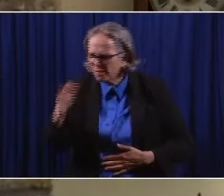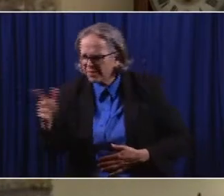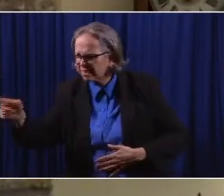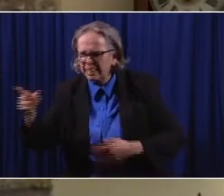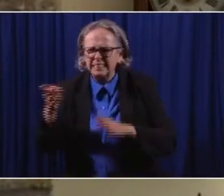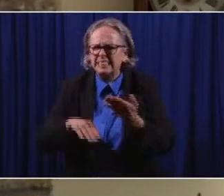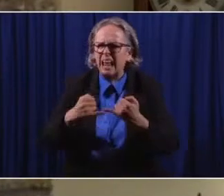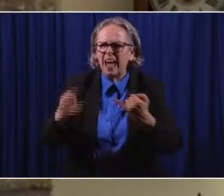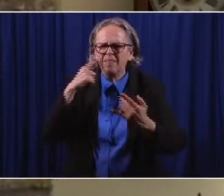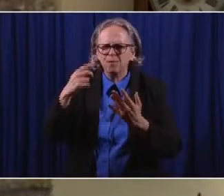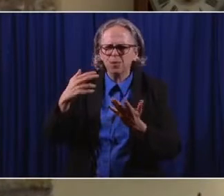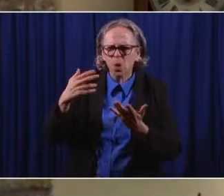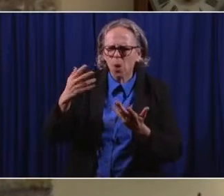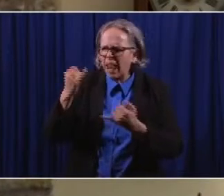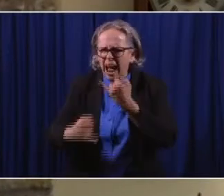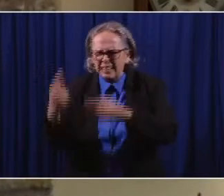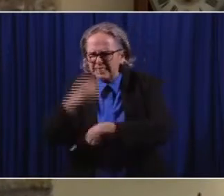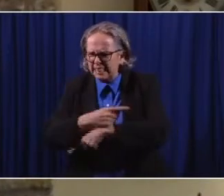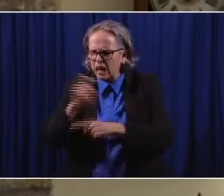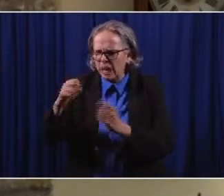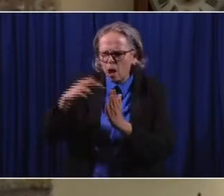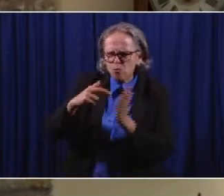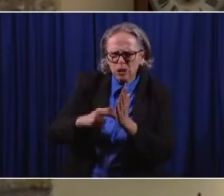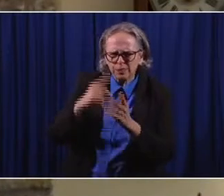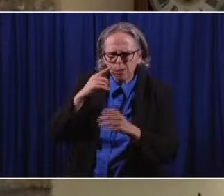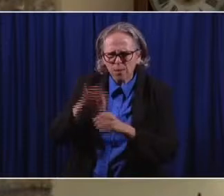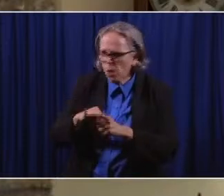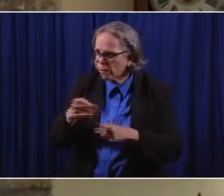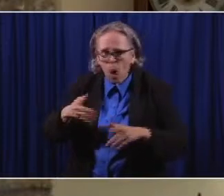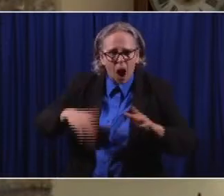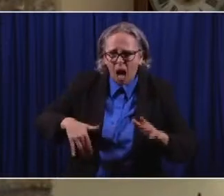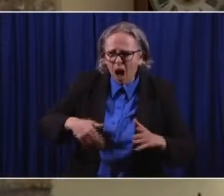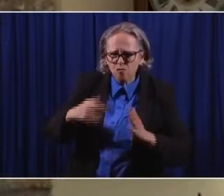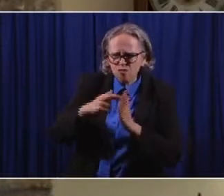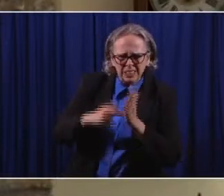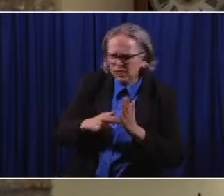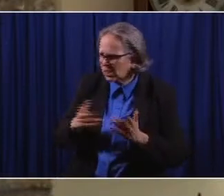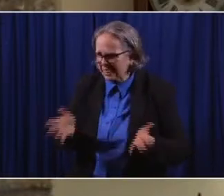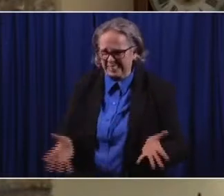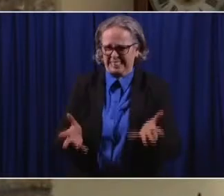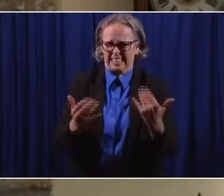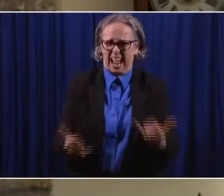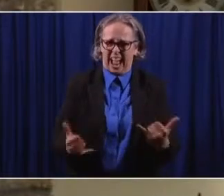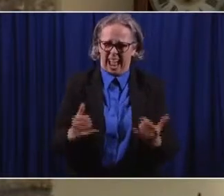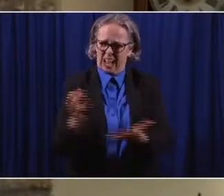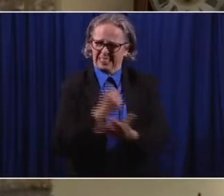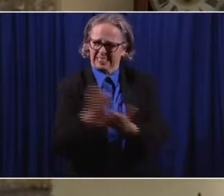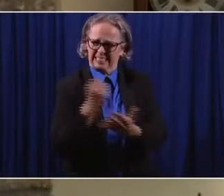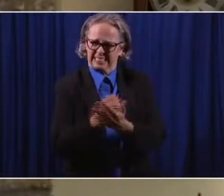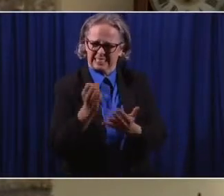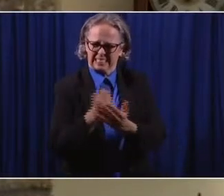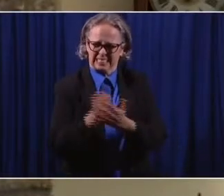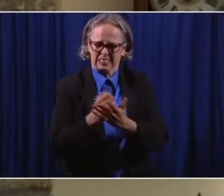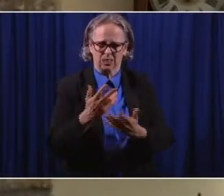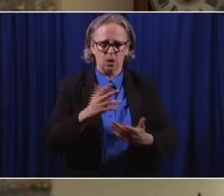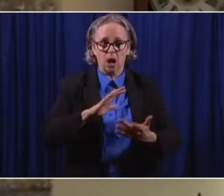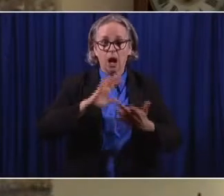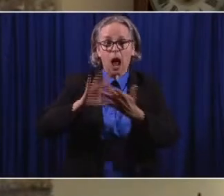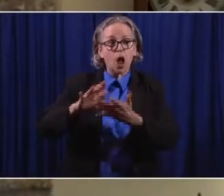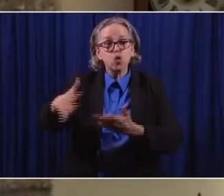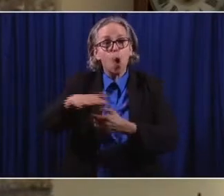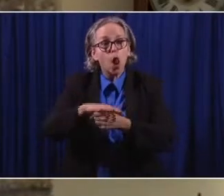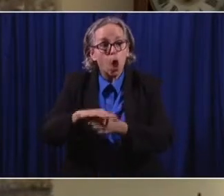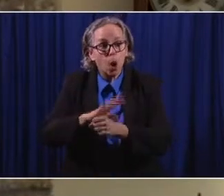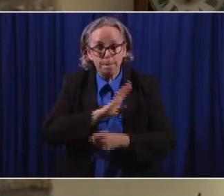last date to register. So if you're not registered, plenty of opportunity to get registered. Contact your local board of elections